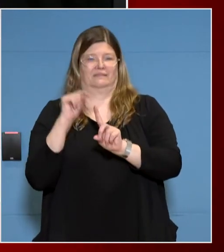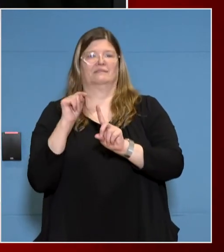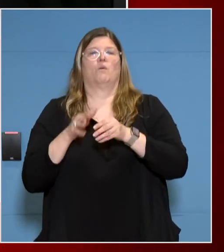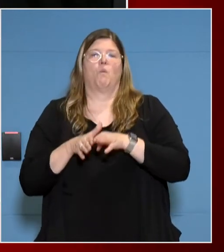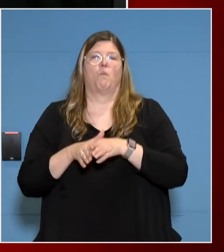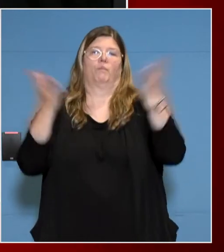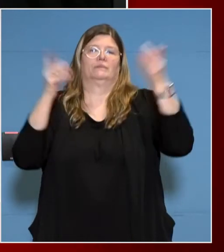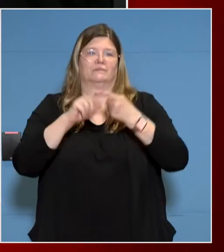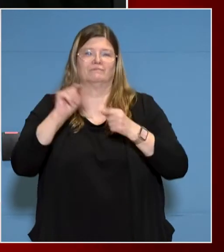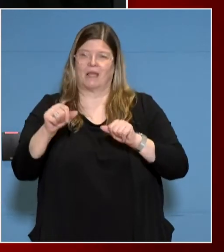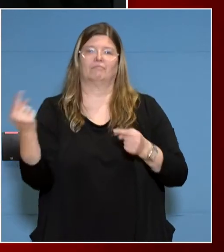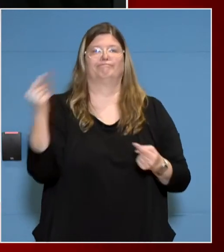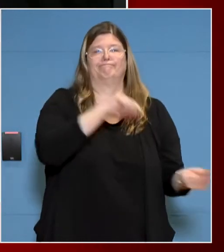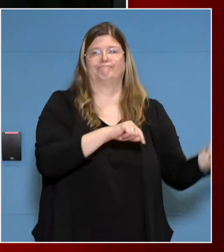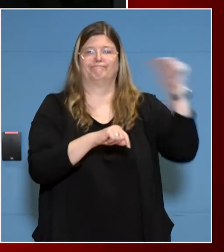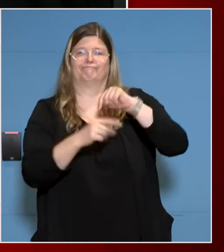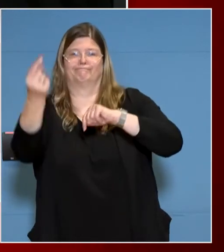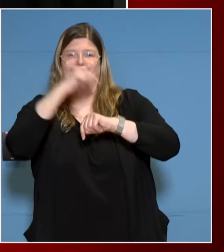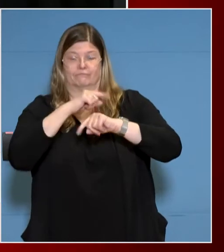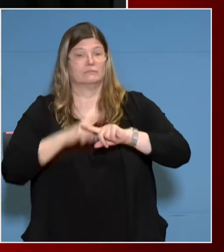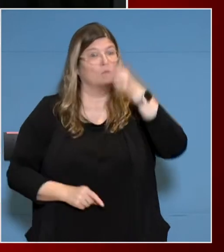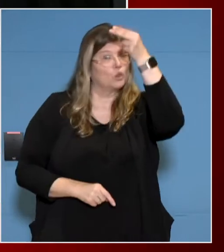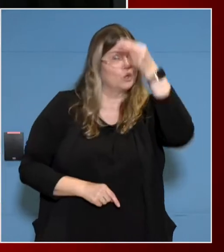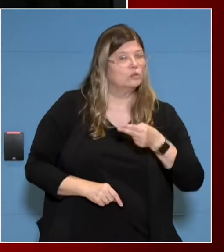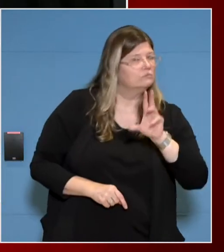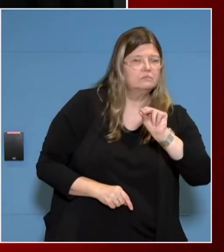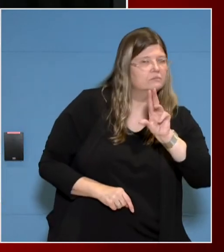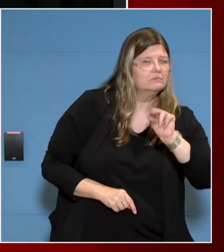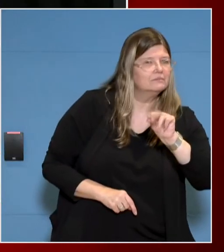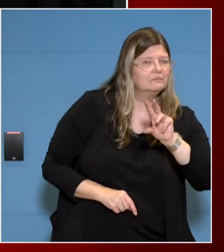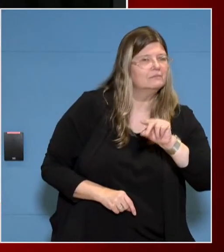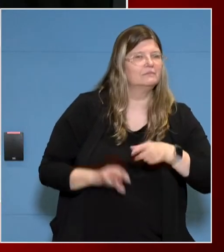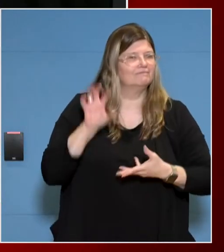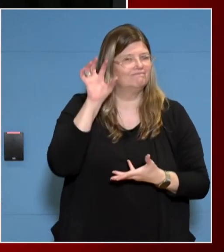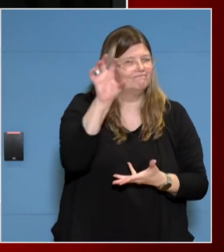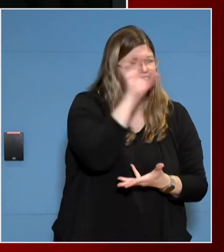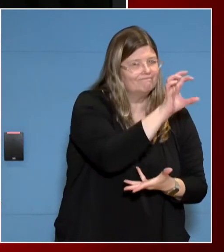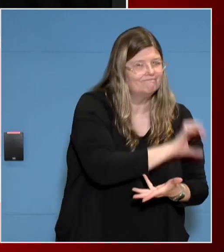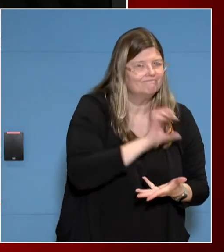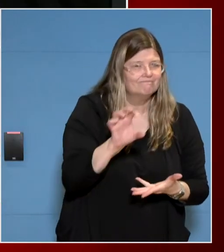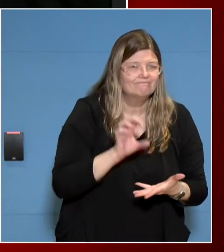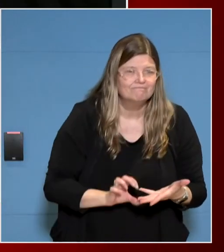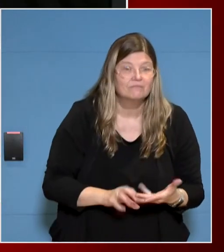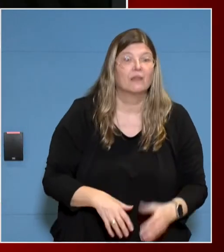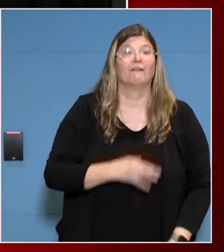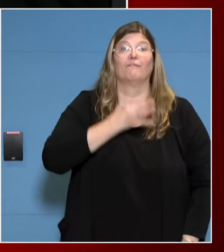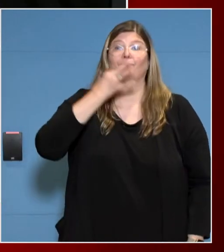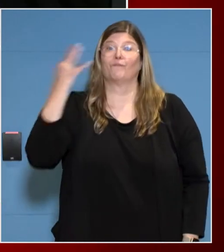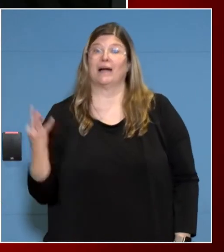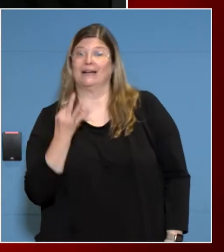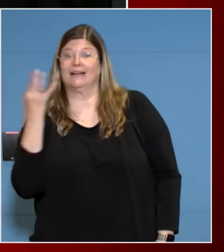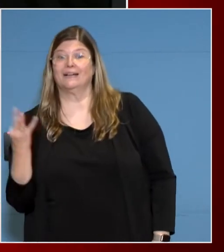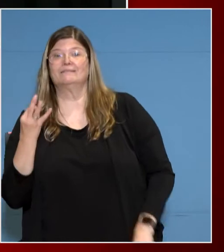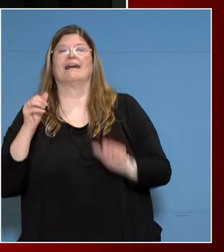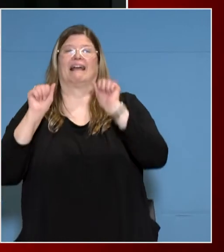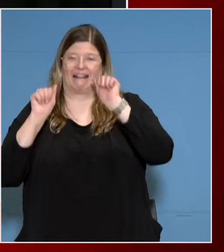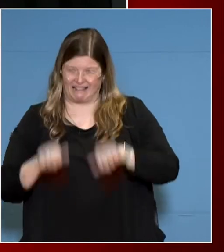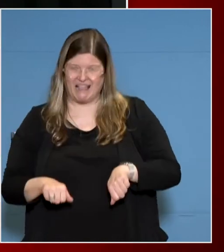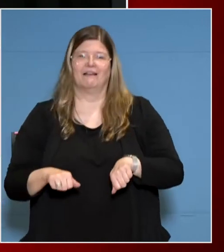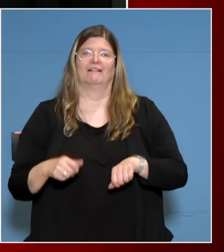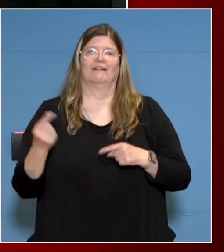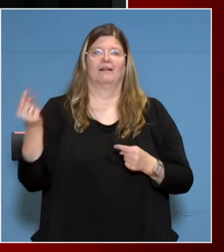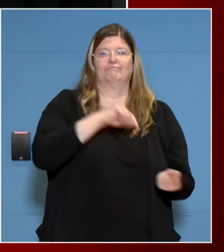appointments is made available. The following day, another allotment of appointments is made available. And the reason I can't give